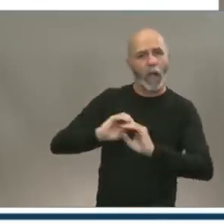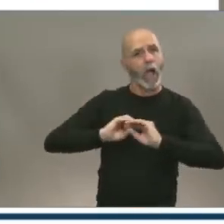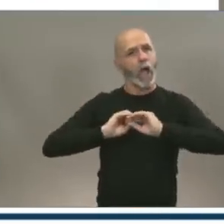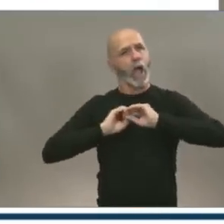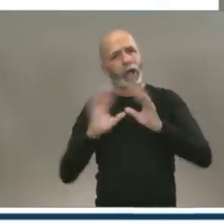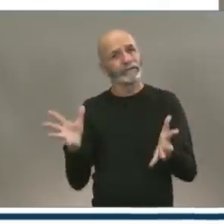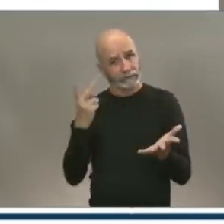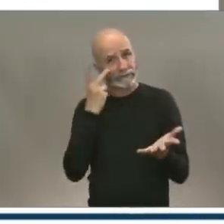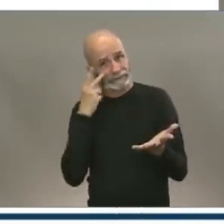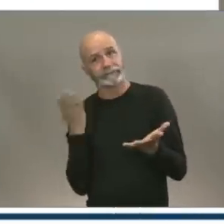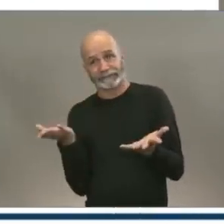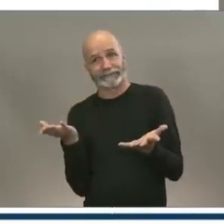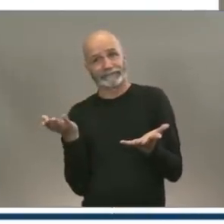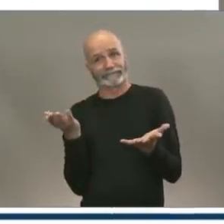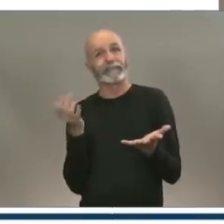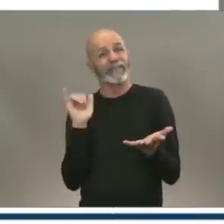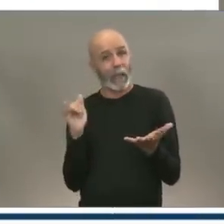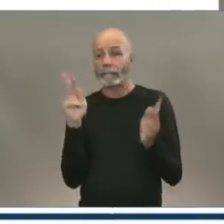deadly.